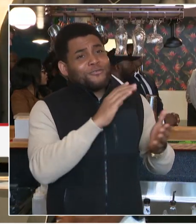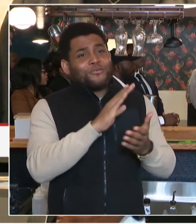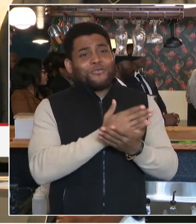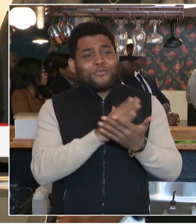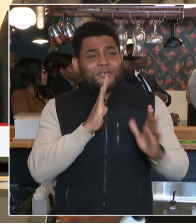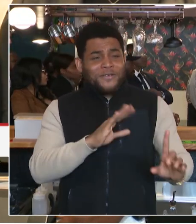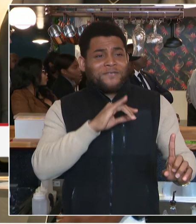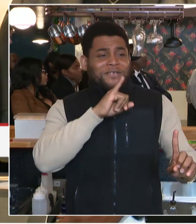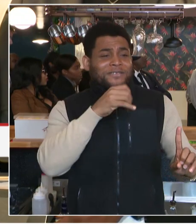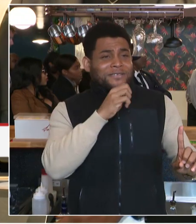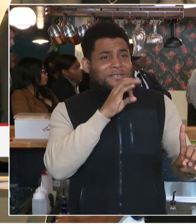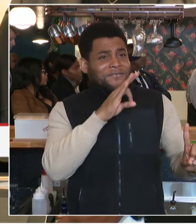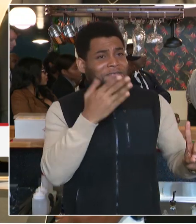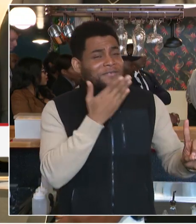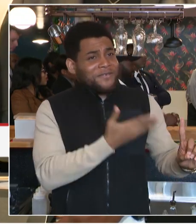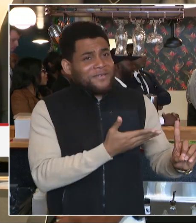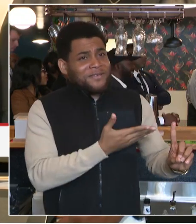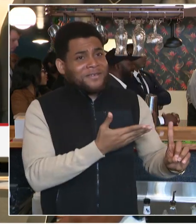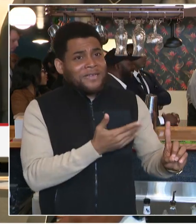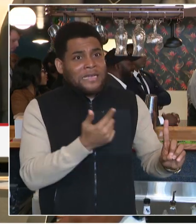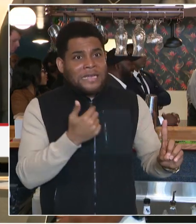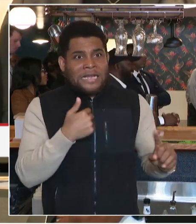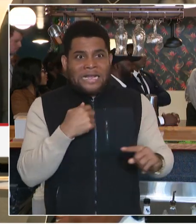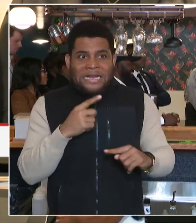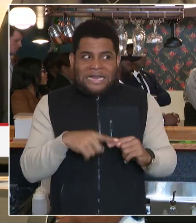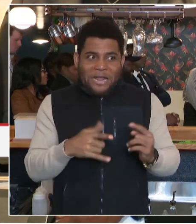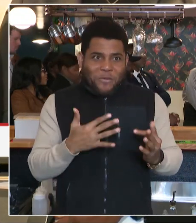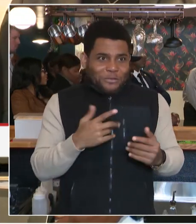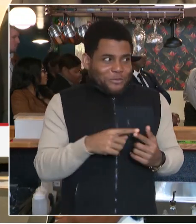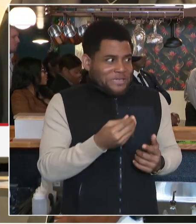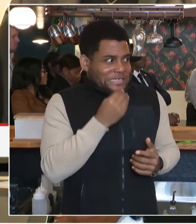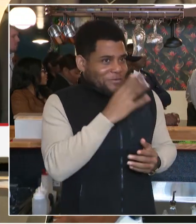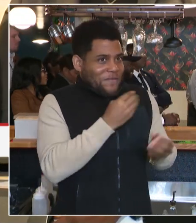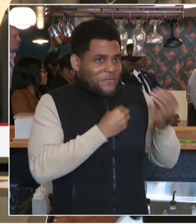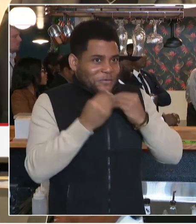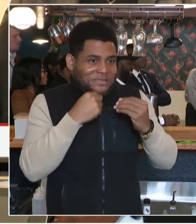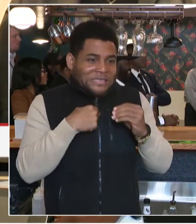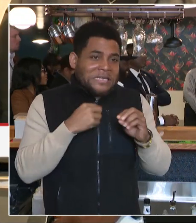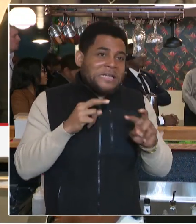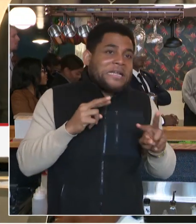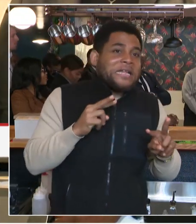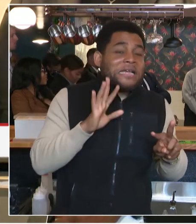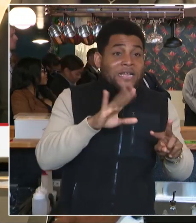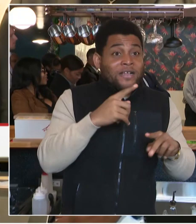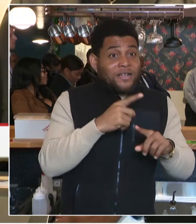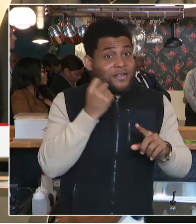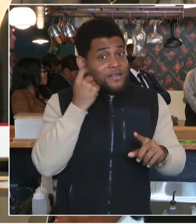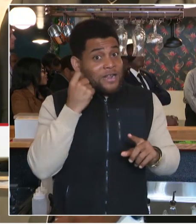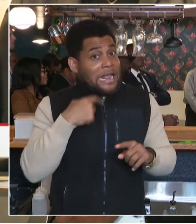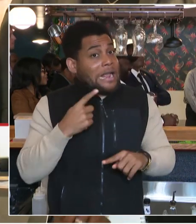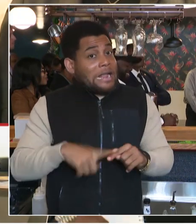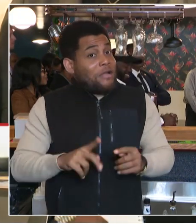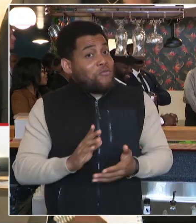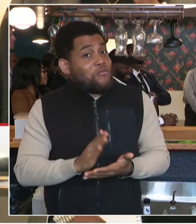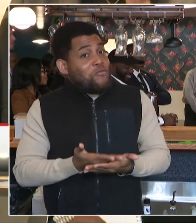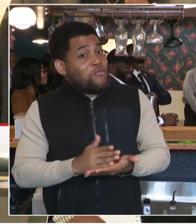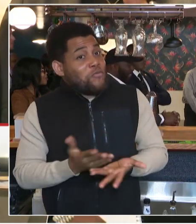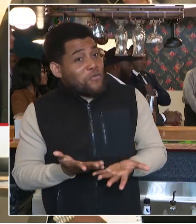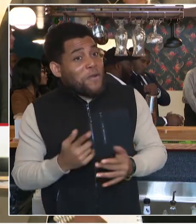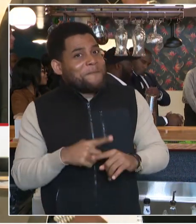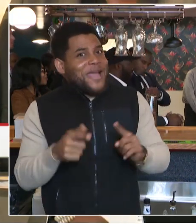wait to eat here. I will not do the cooking, but I will do the eating. And so thank goodness for you,